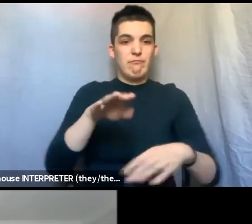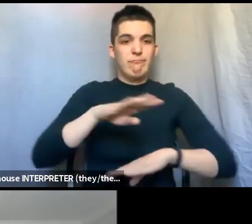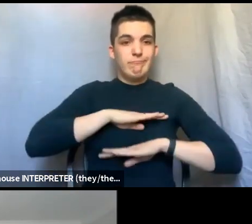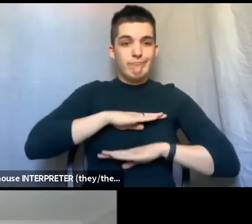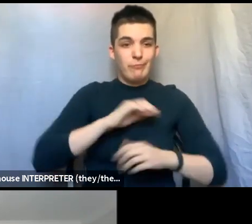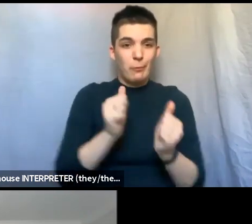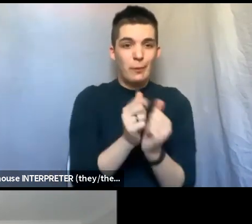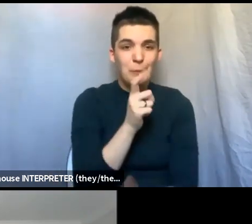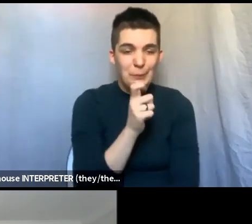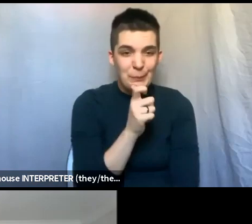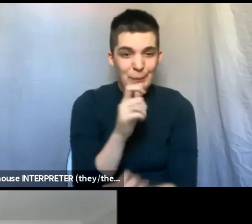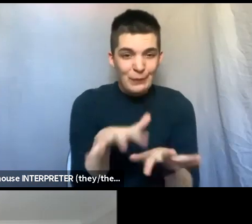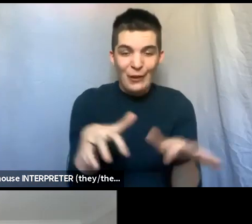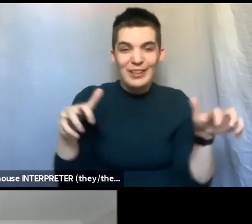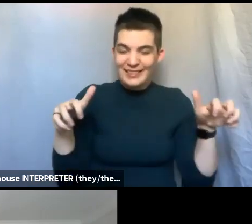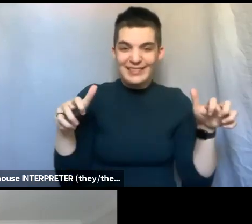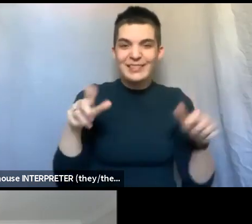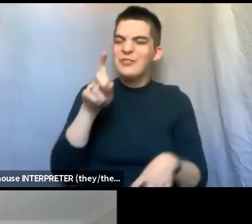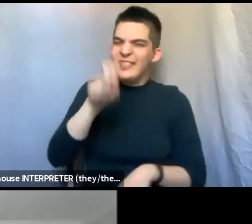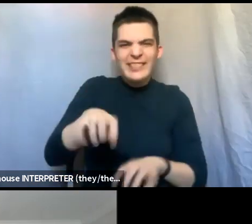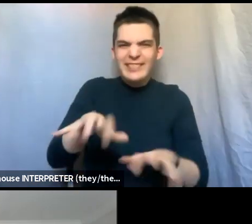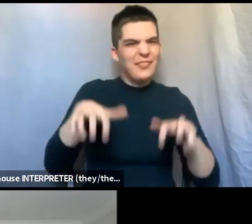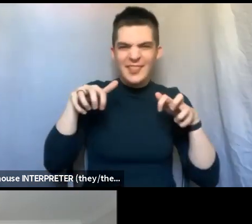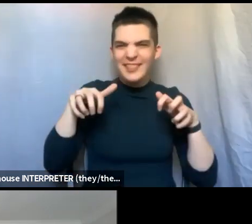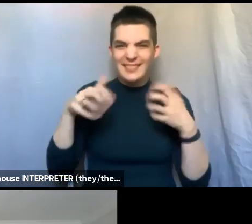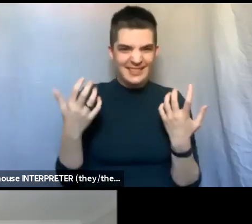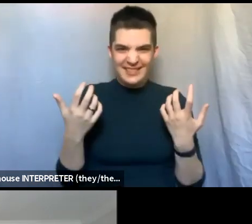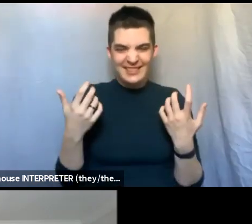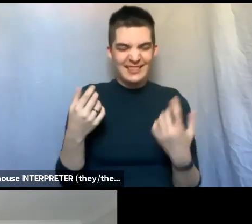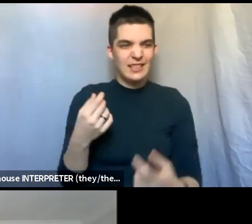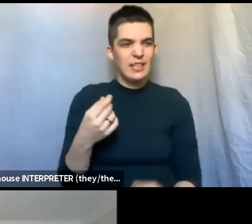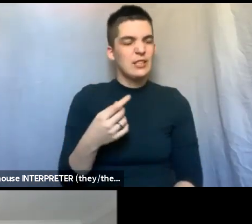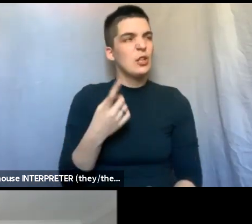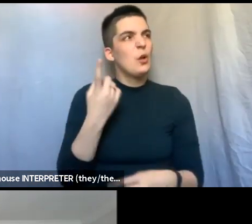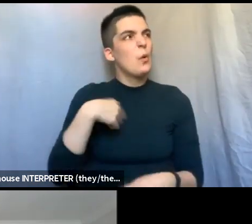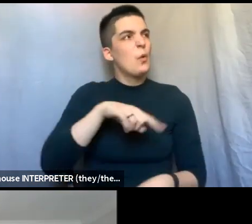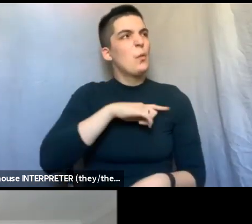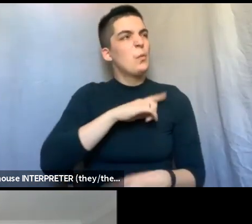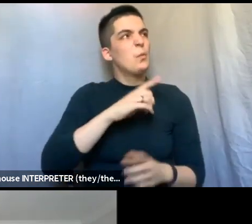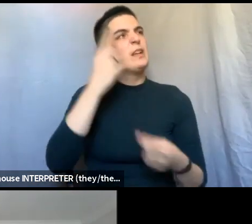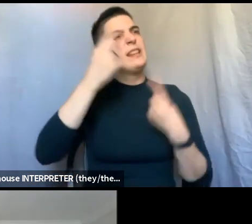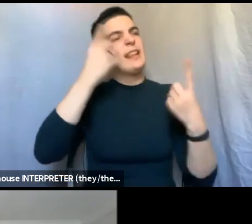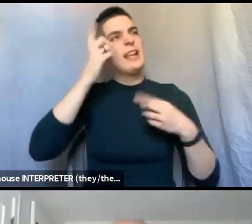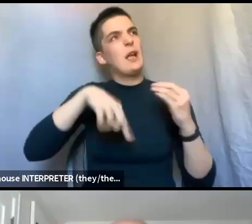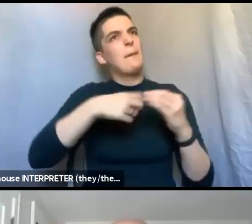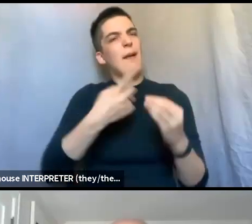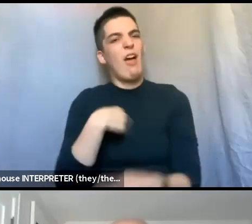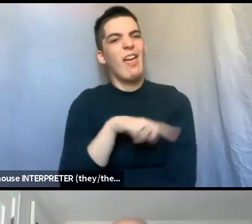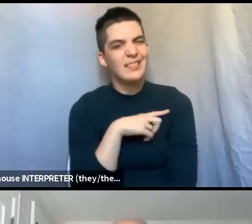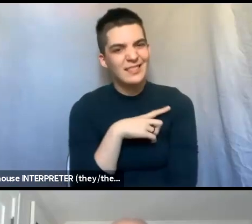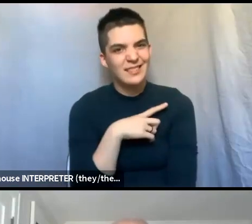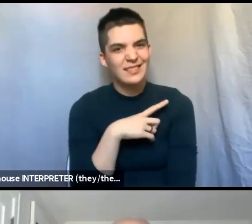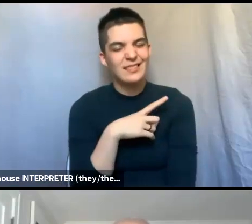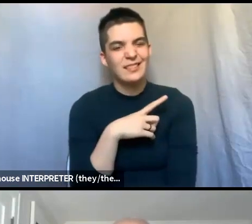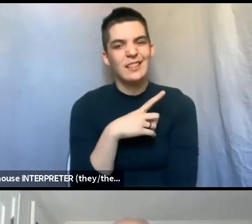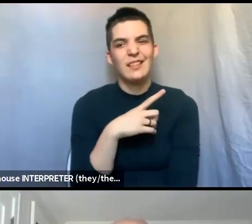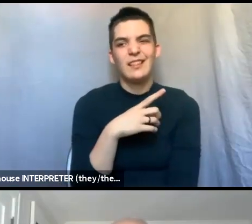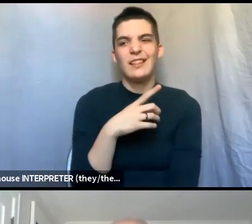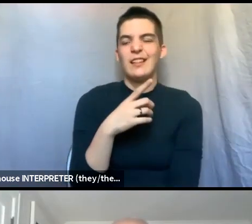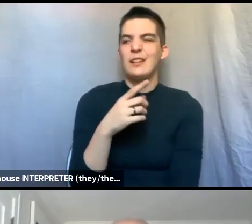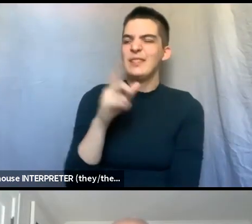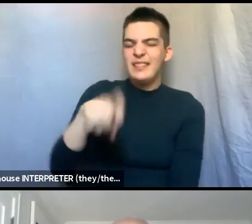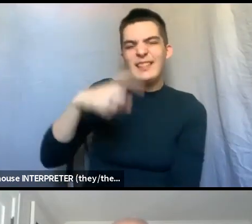when you start, you think it's only about us. You forget the other three quarters, which are the people who come.